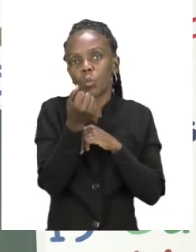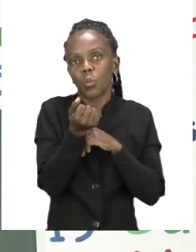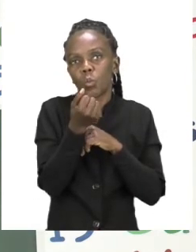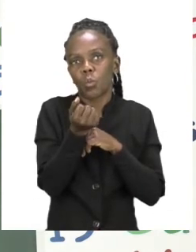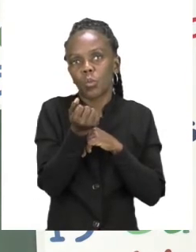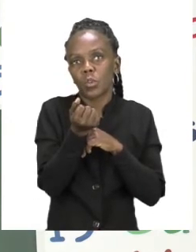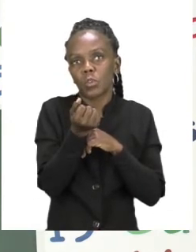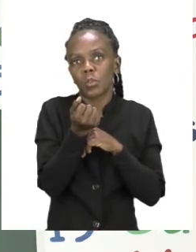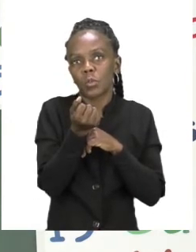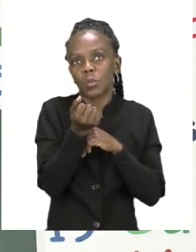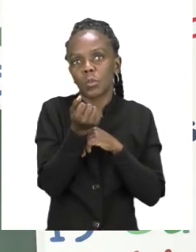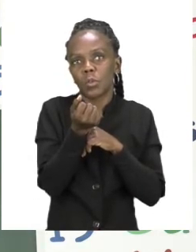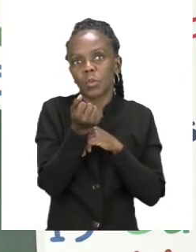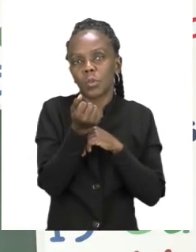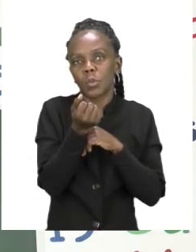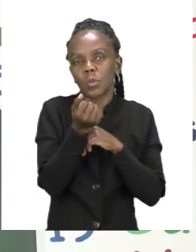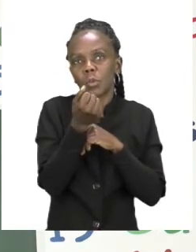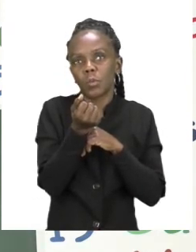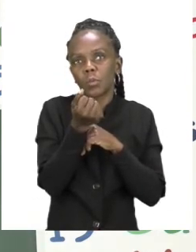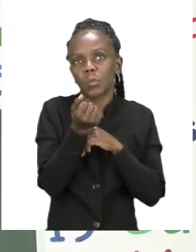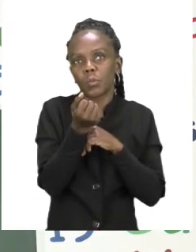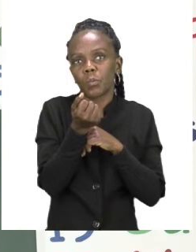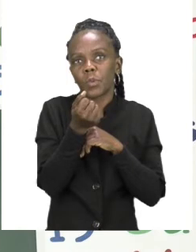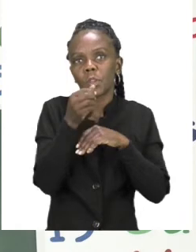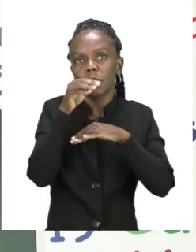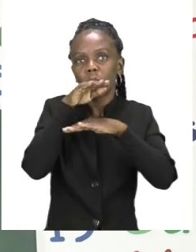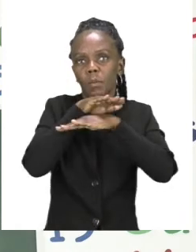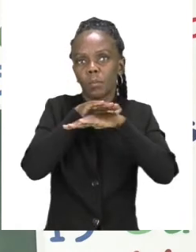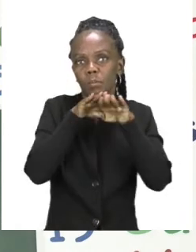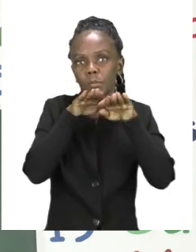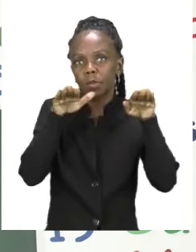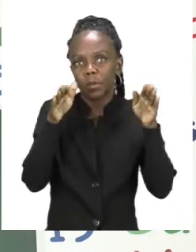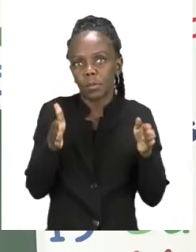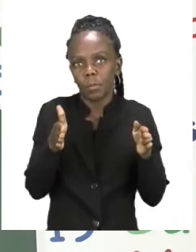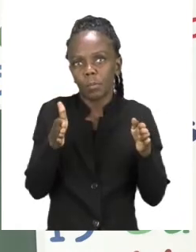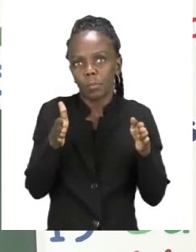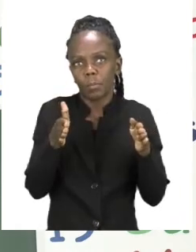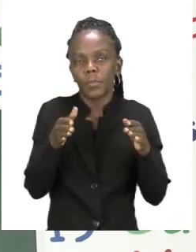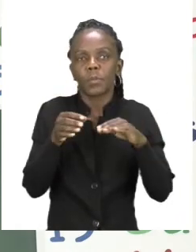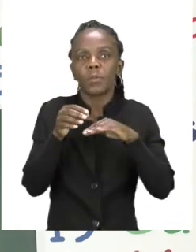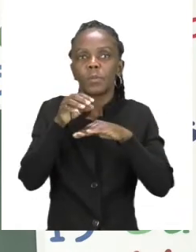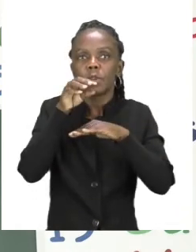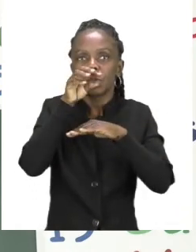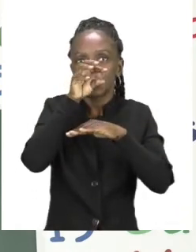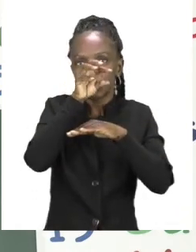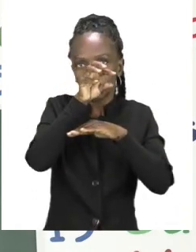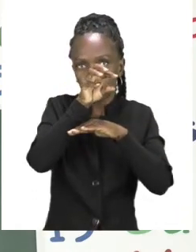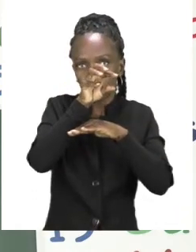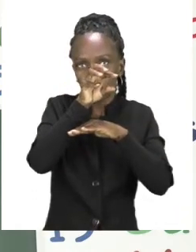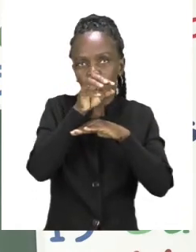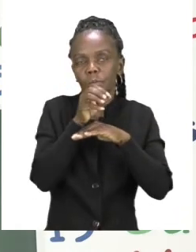table. Everybody, let us say the orange ball